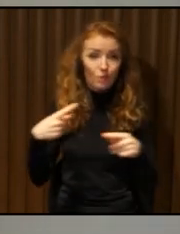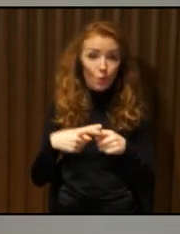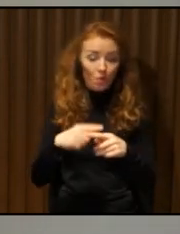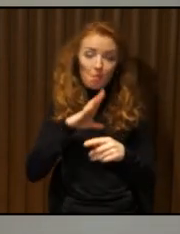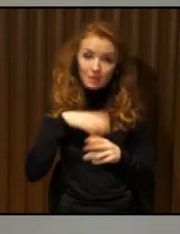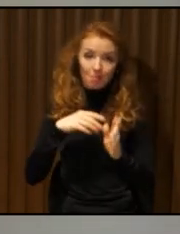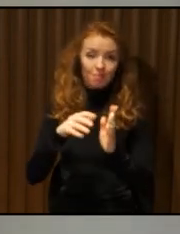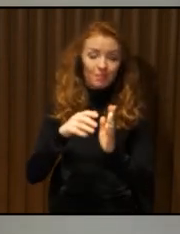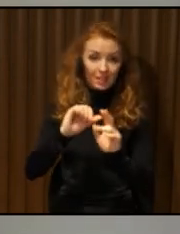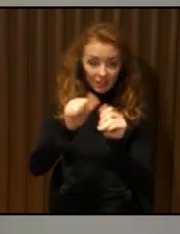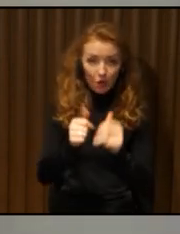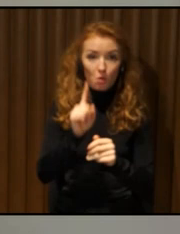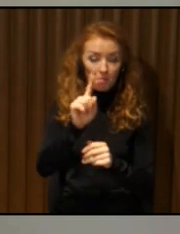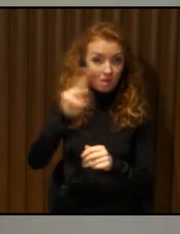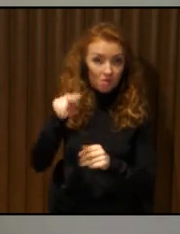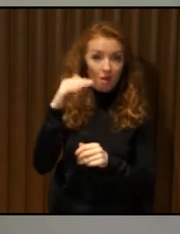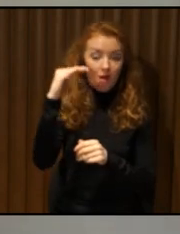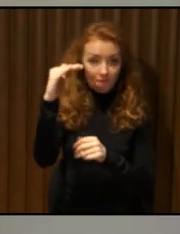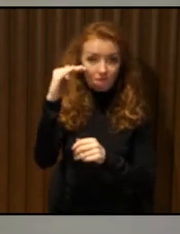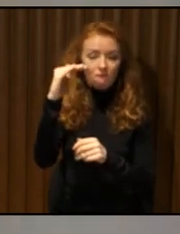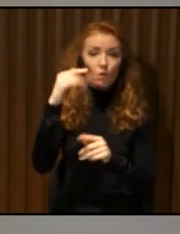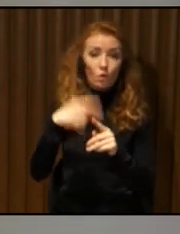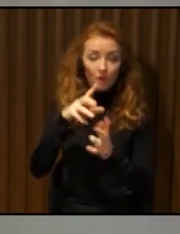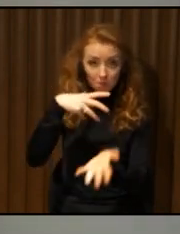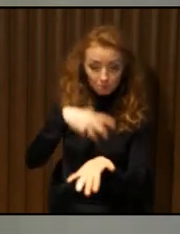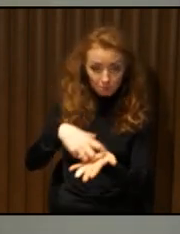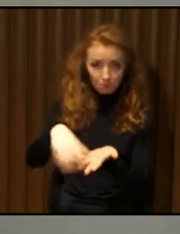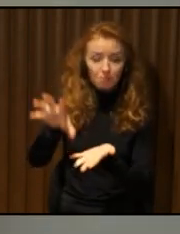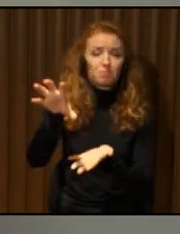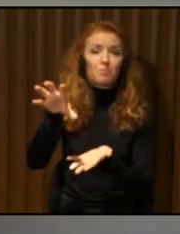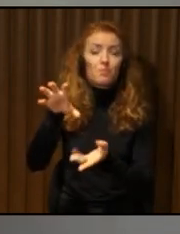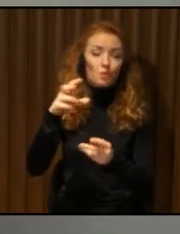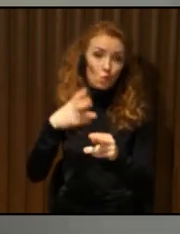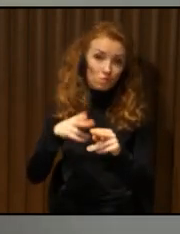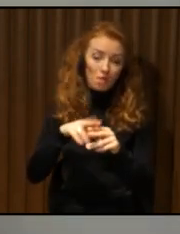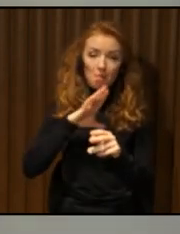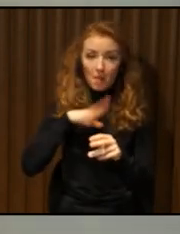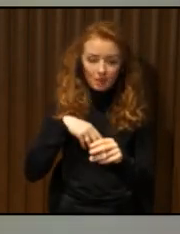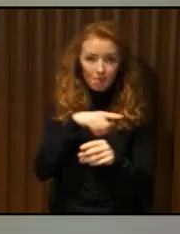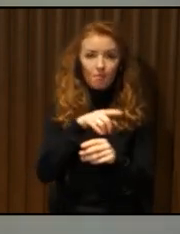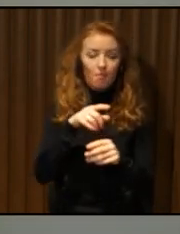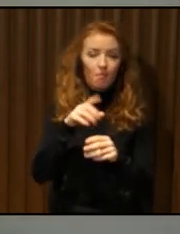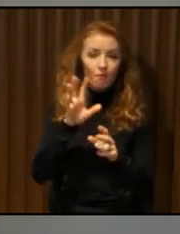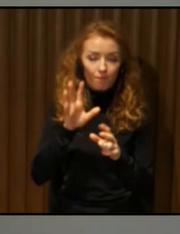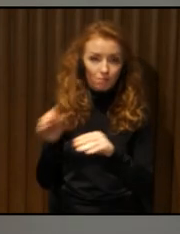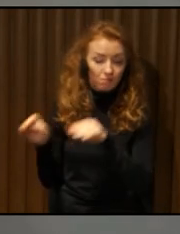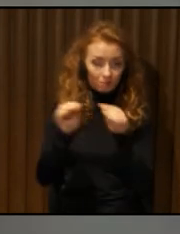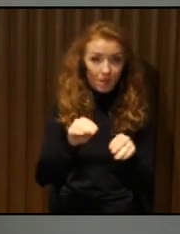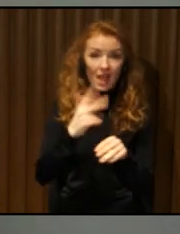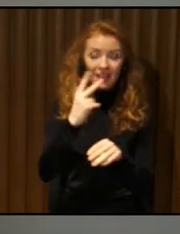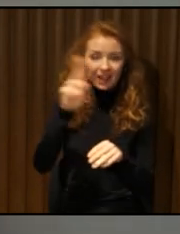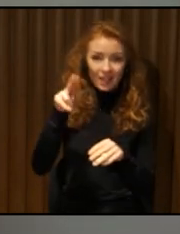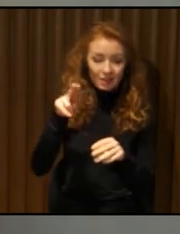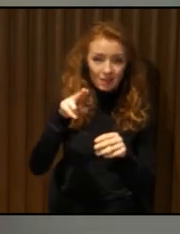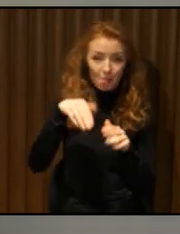to put them inside the machine of the 3D, that the printing will turn out the way you want. But yes, you can do it in any